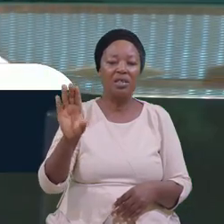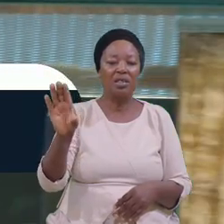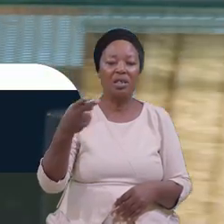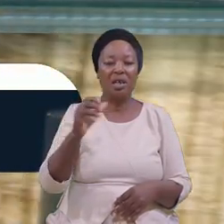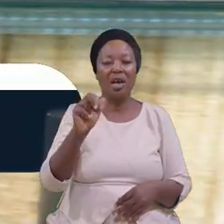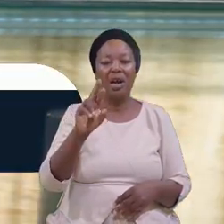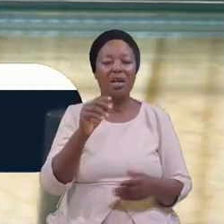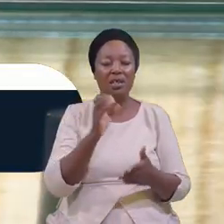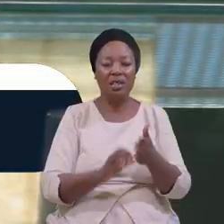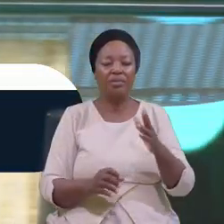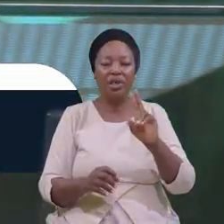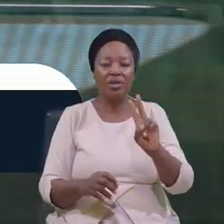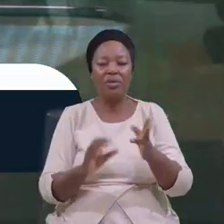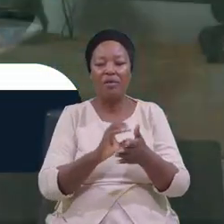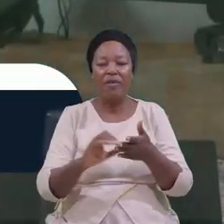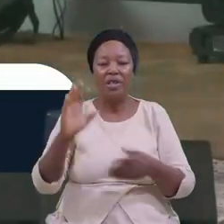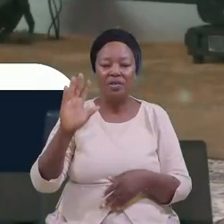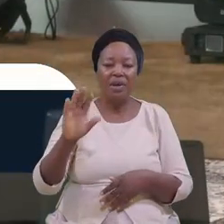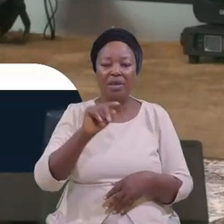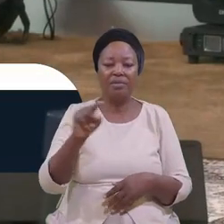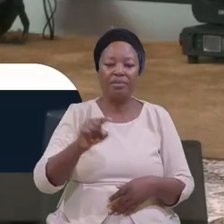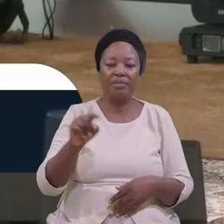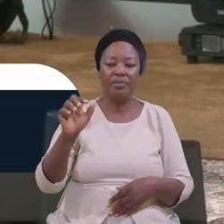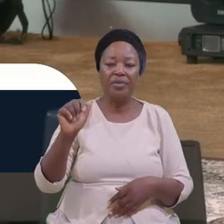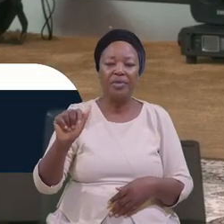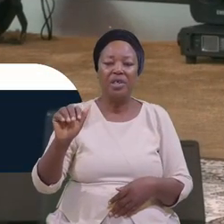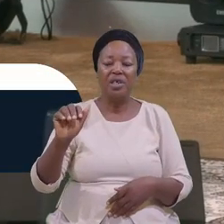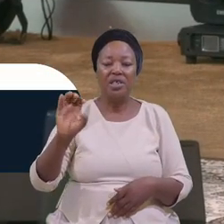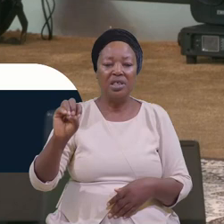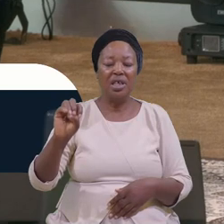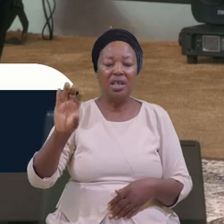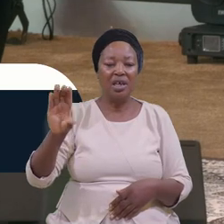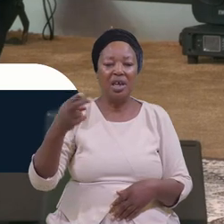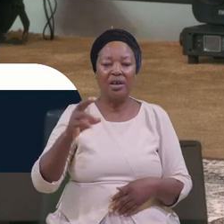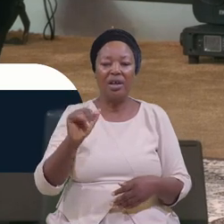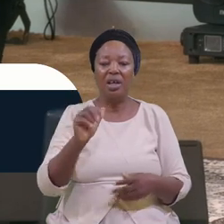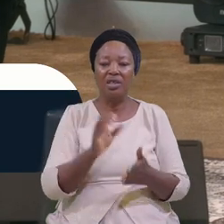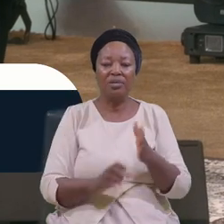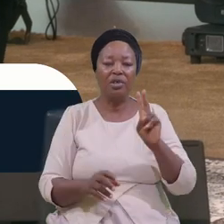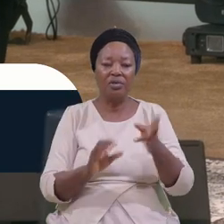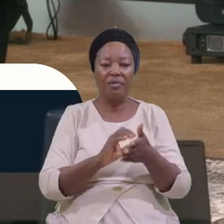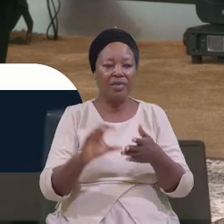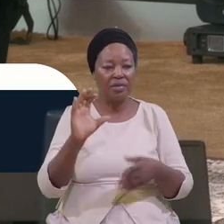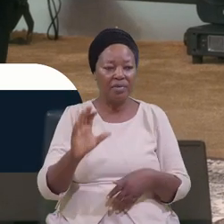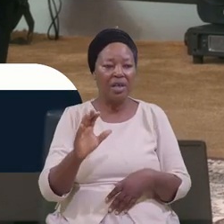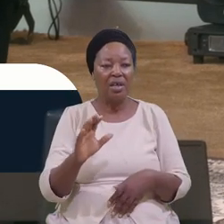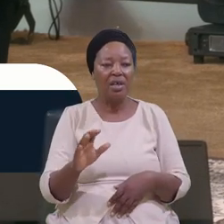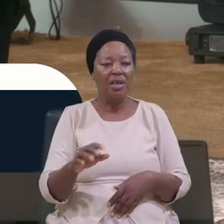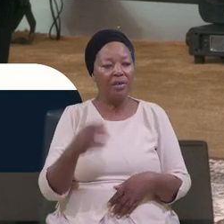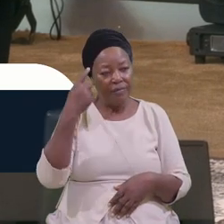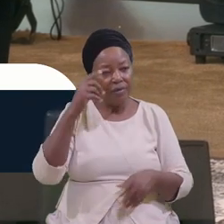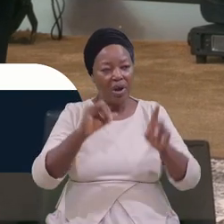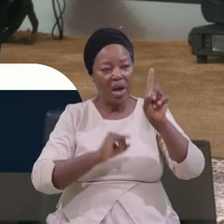reading from verse 5. Zechariah chapter 2, reading from verse 5. He says, for I, says